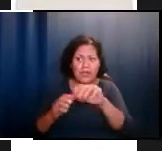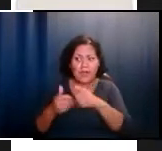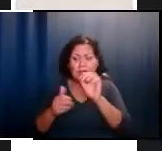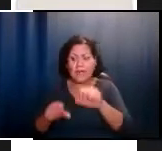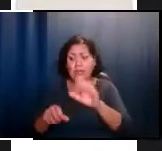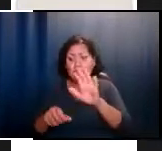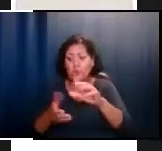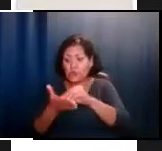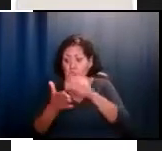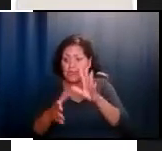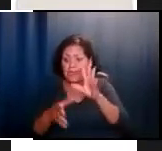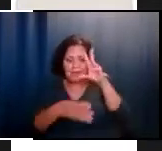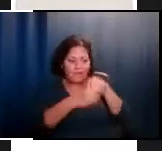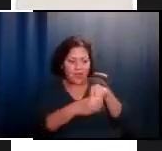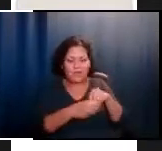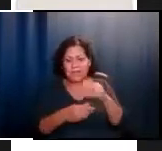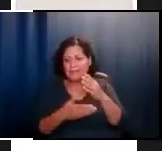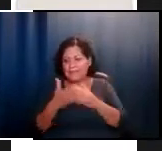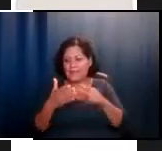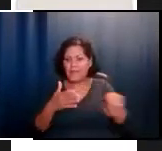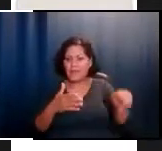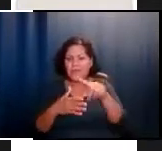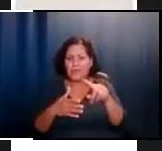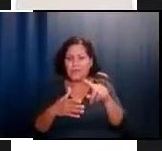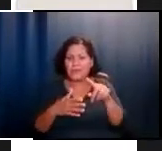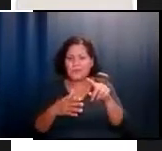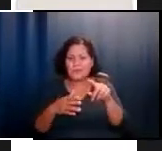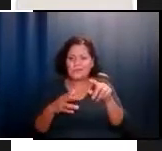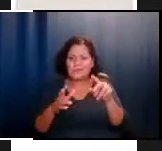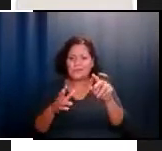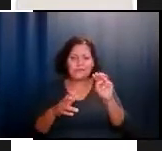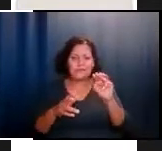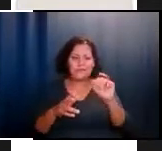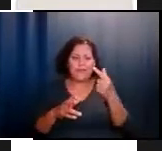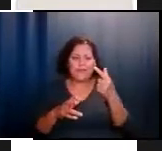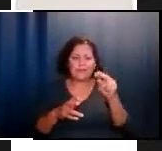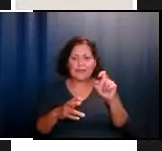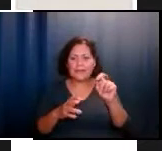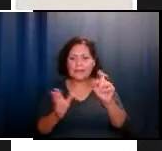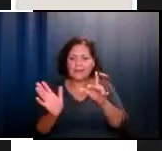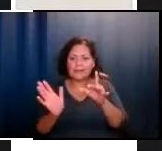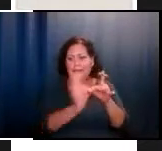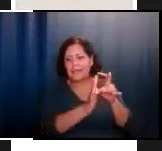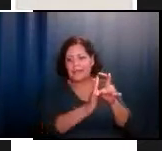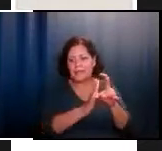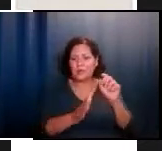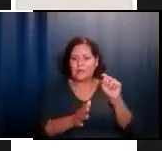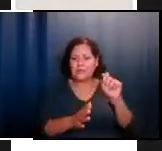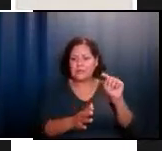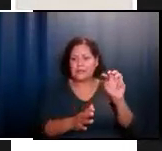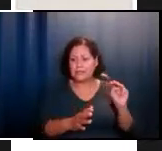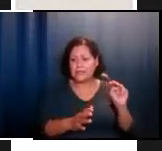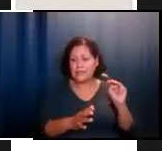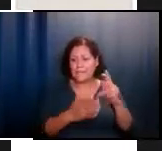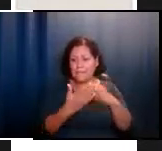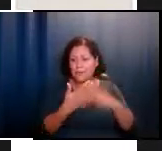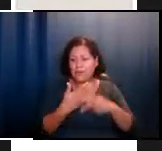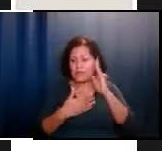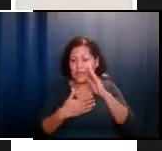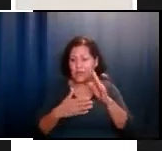get involved in some of those magnet programs and STEM programs that are going to be able to open some doors for